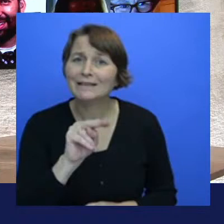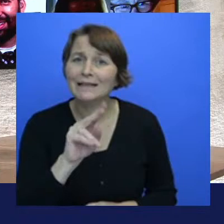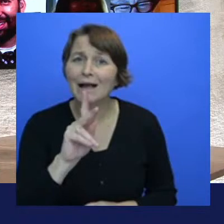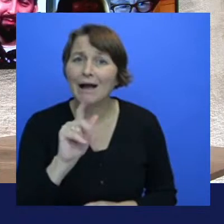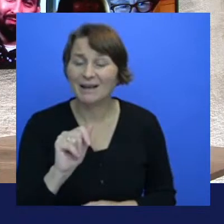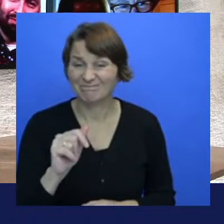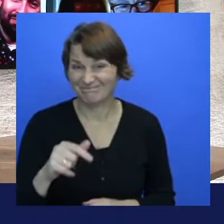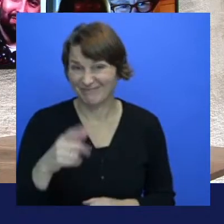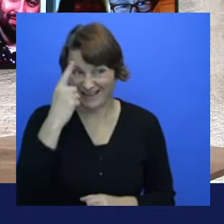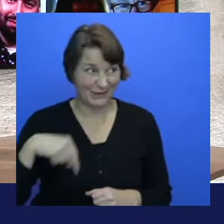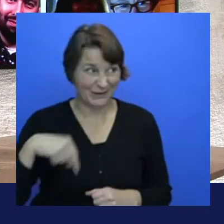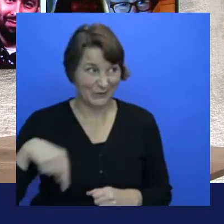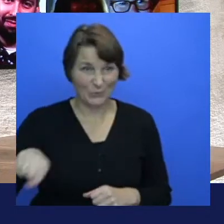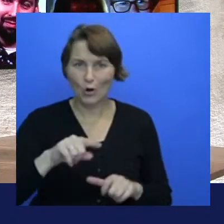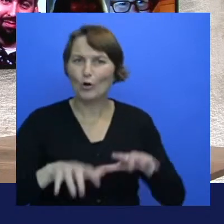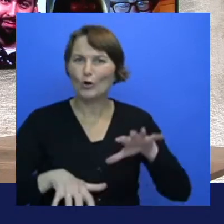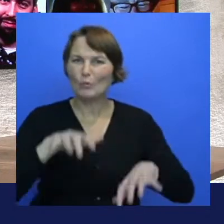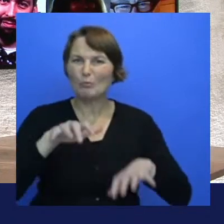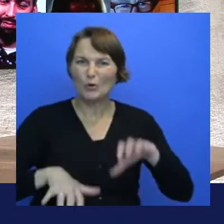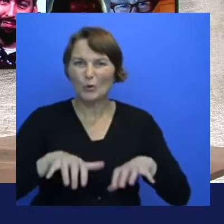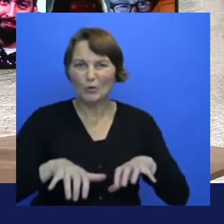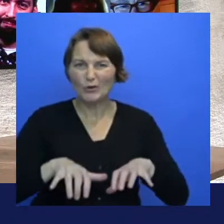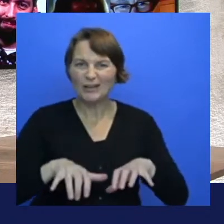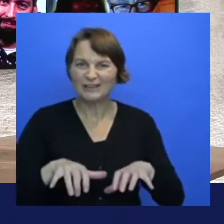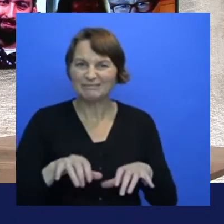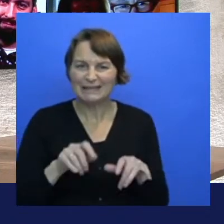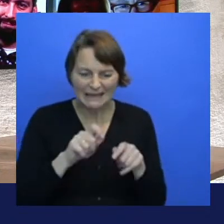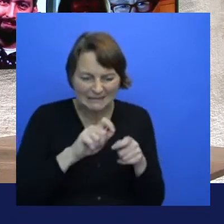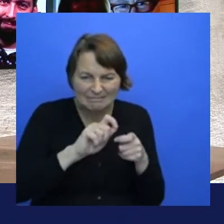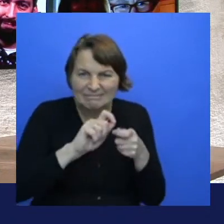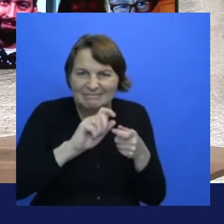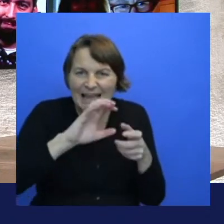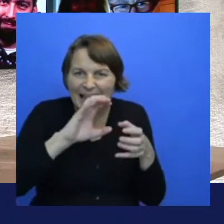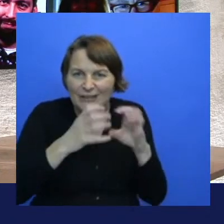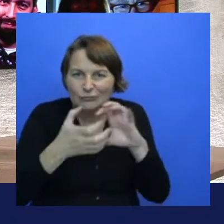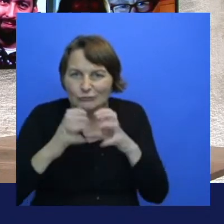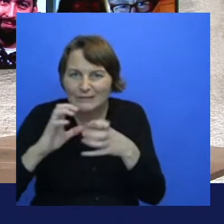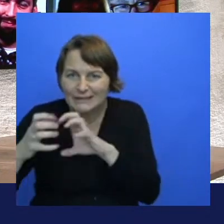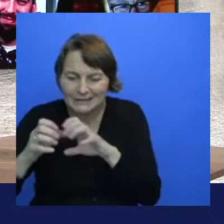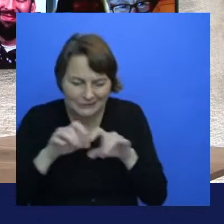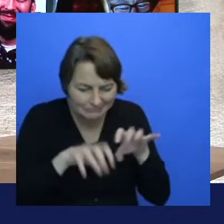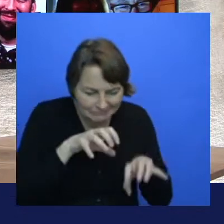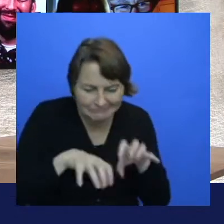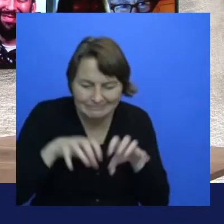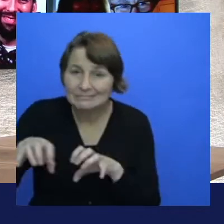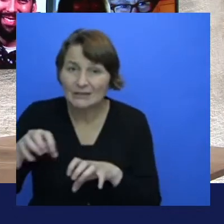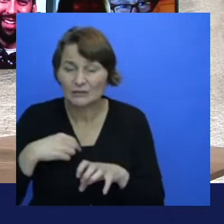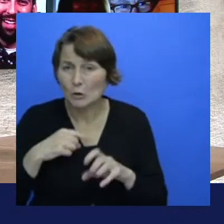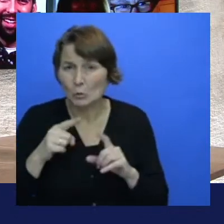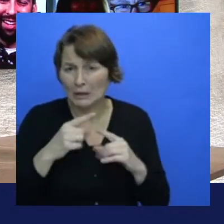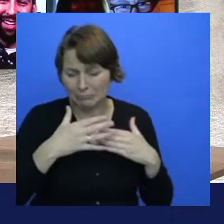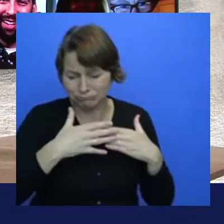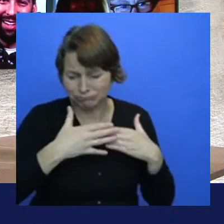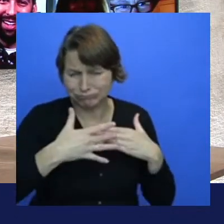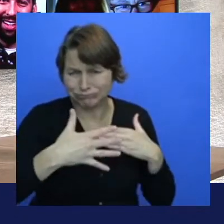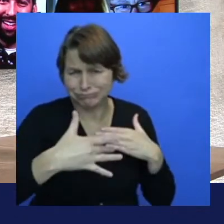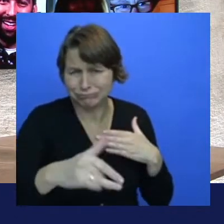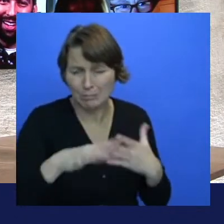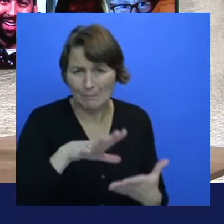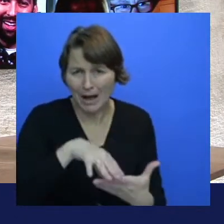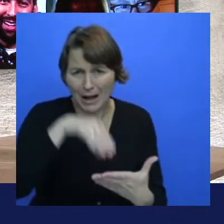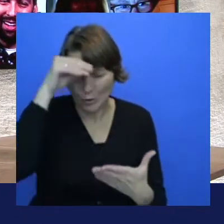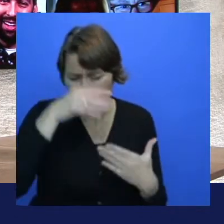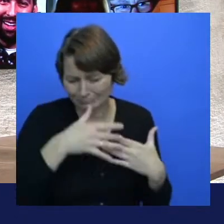lives. So I can just put the deadline. Okay, you spend 2 weeks and you'll